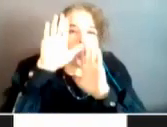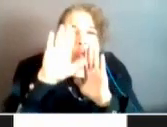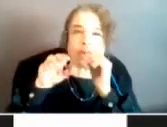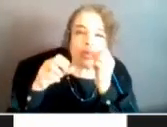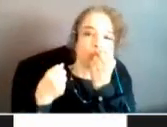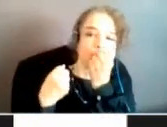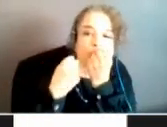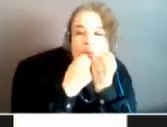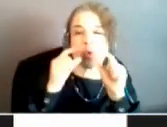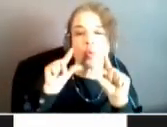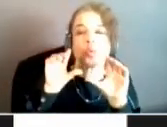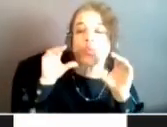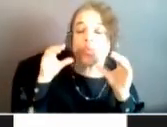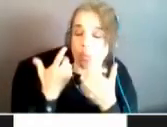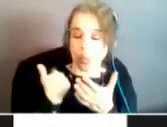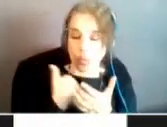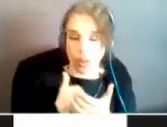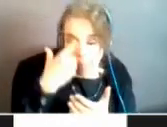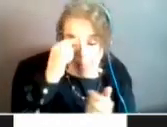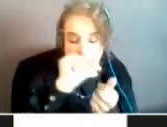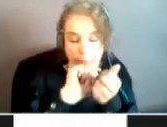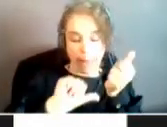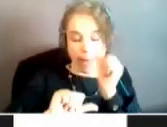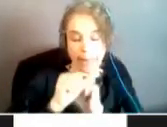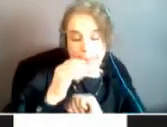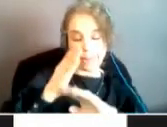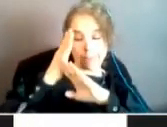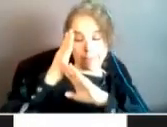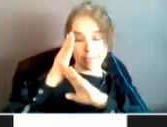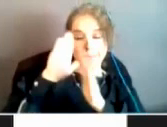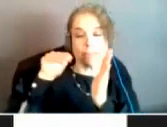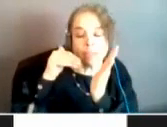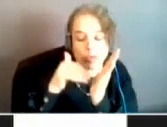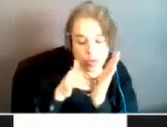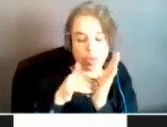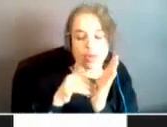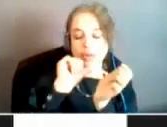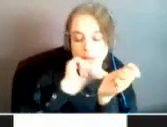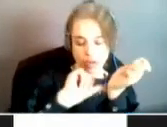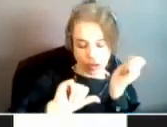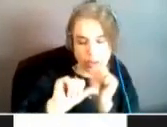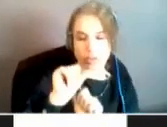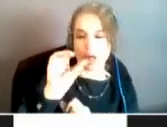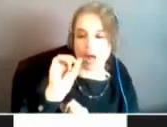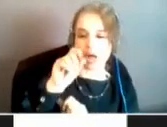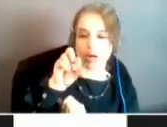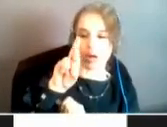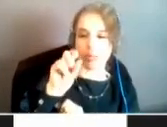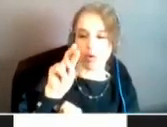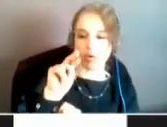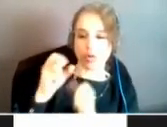groups. We know suicide prevention centers often have, suicide bereavement support